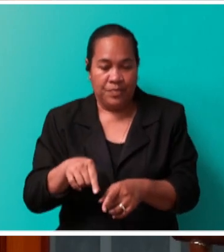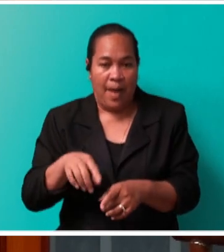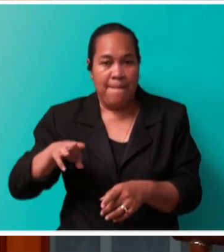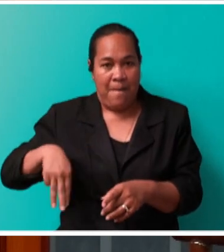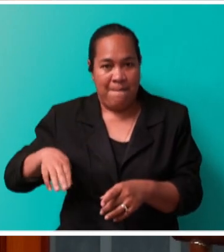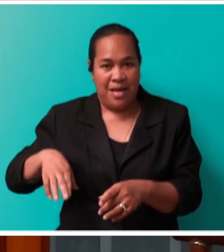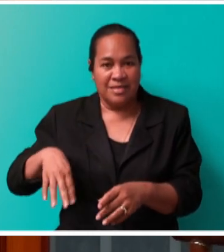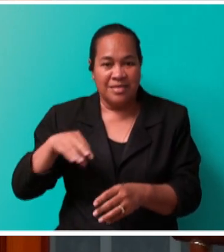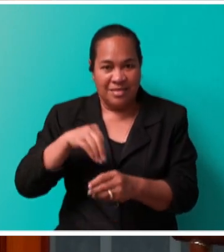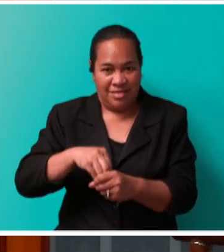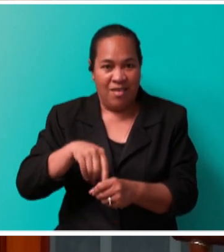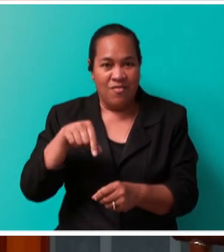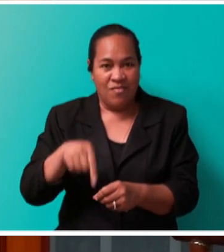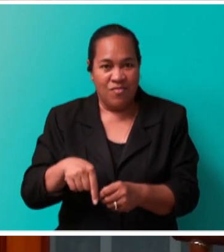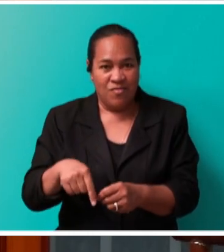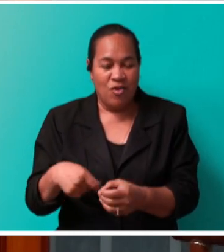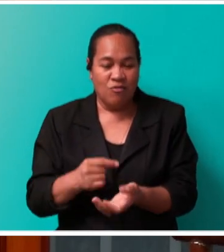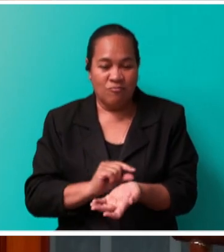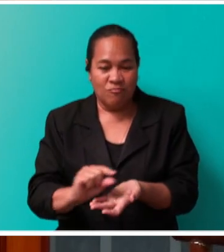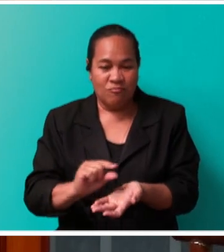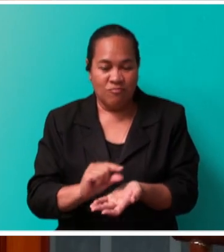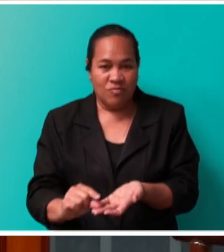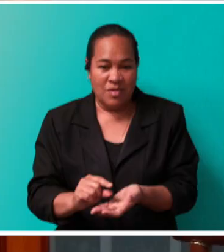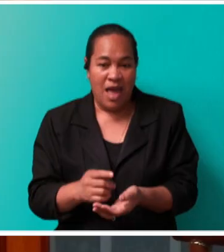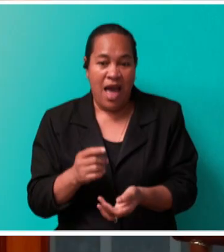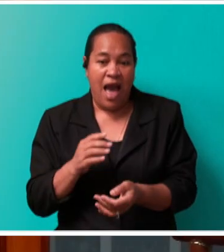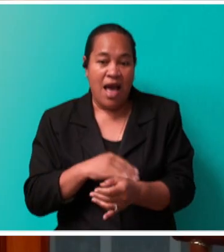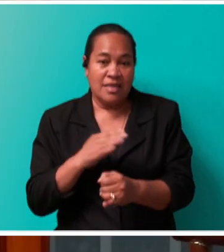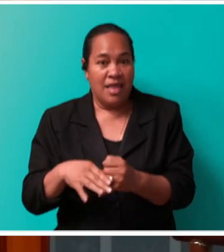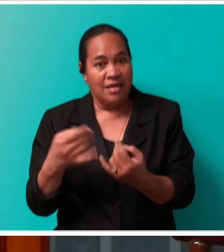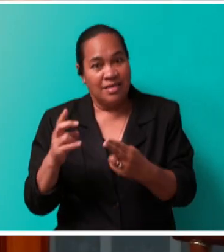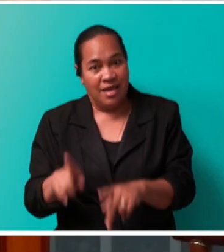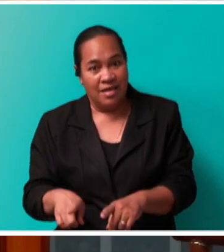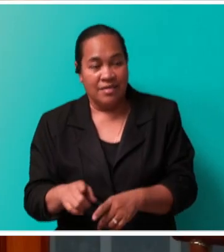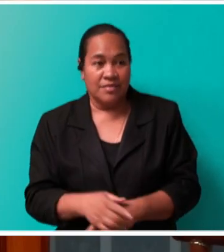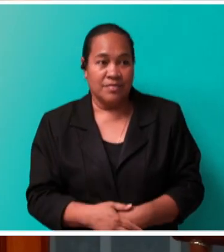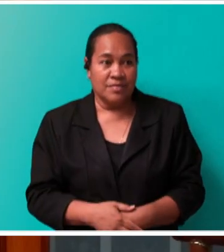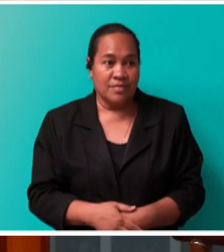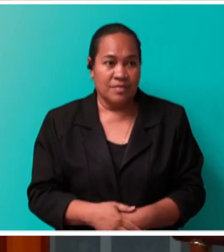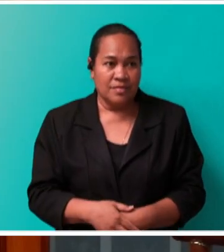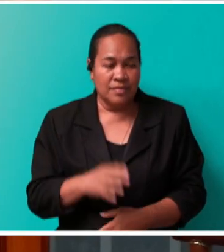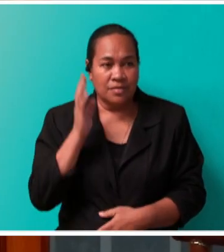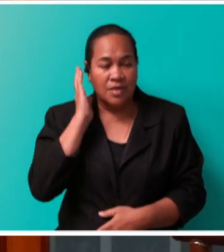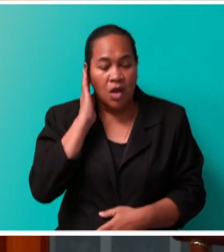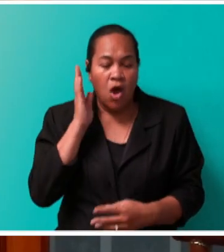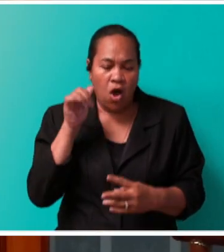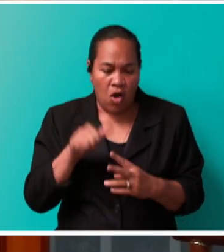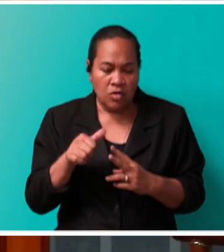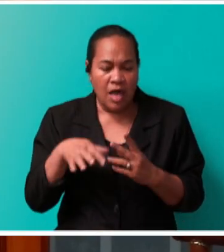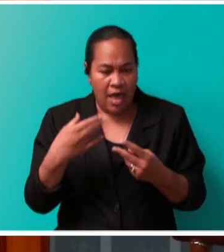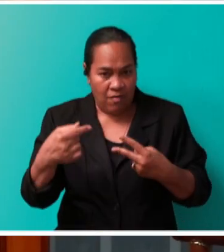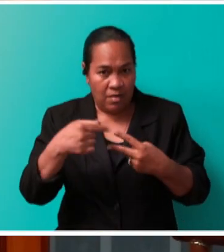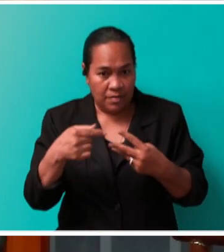upon the members' untimely death, especially outlining the eligibility criteria,